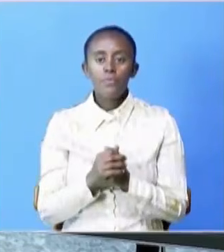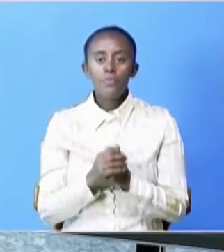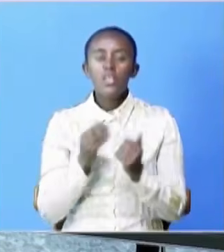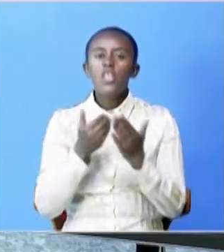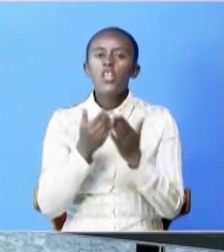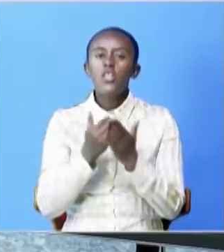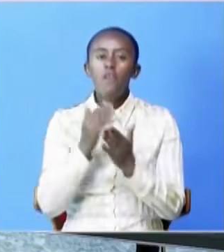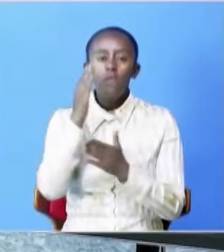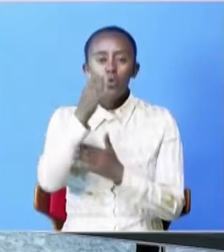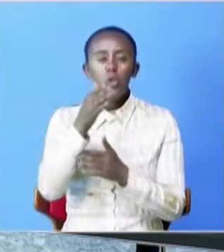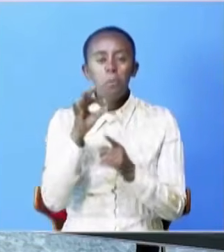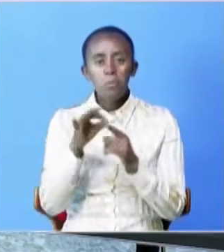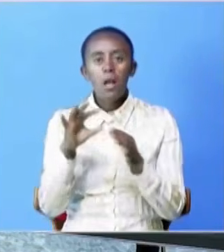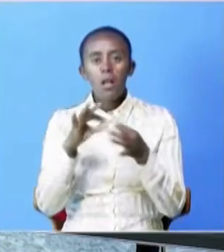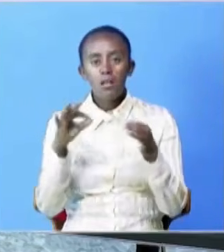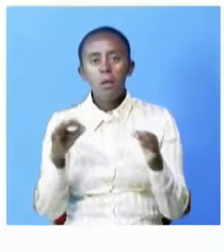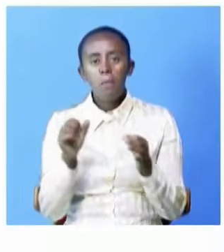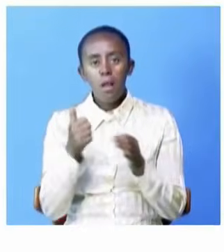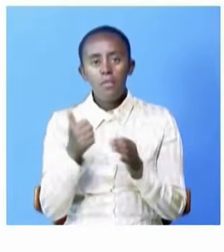near future plan?